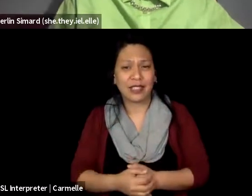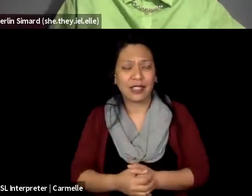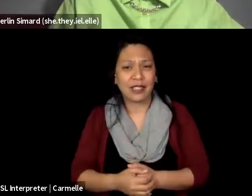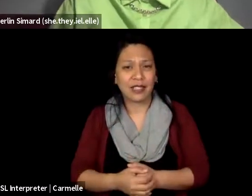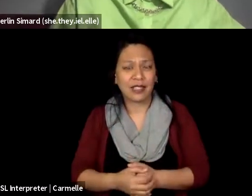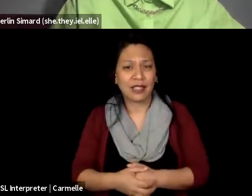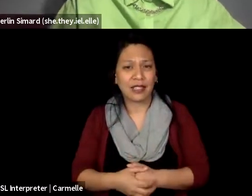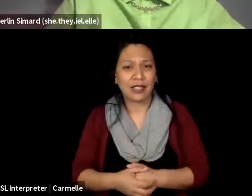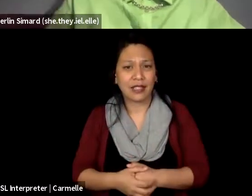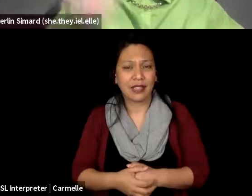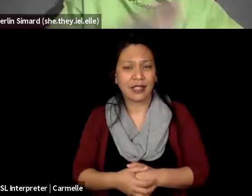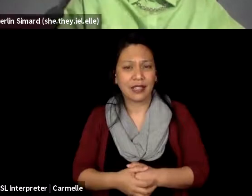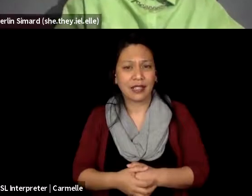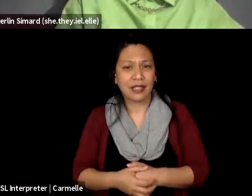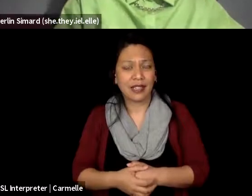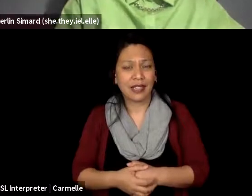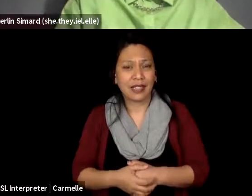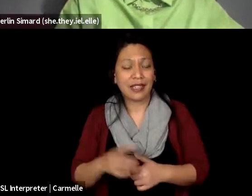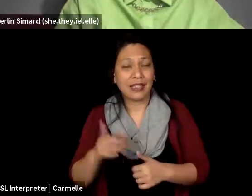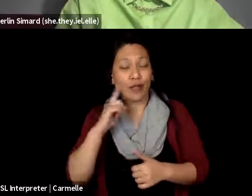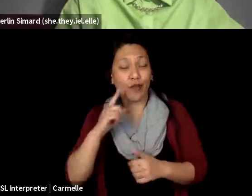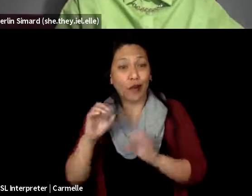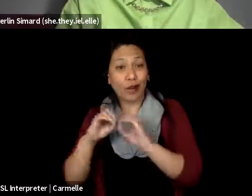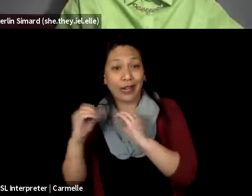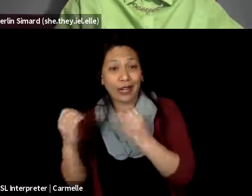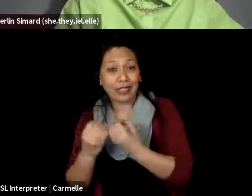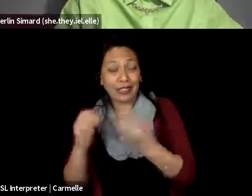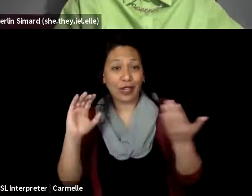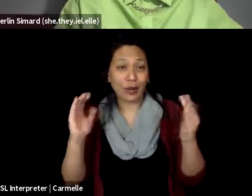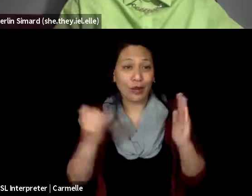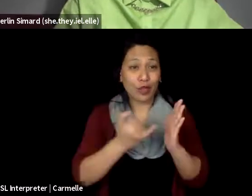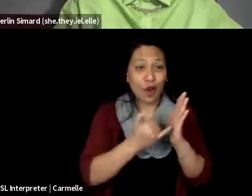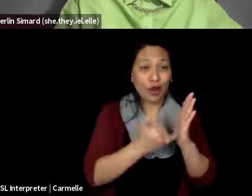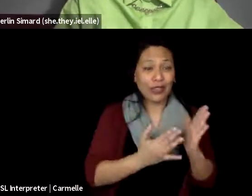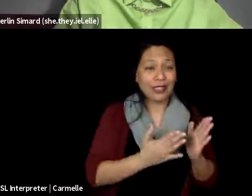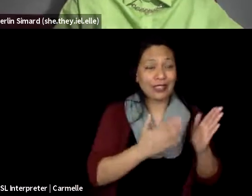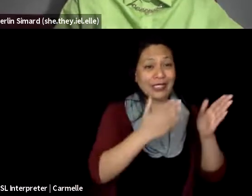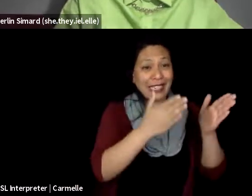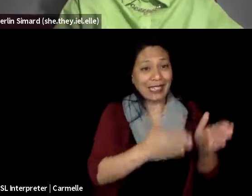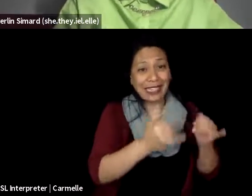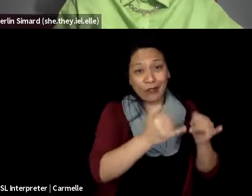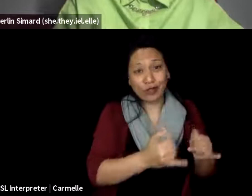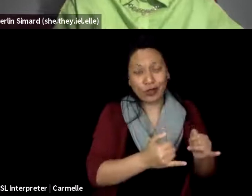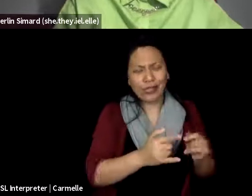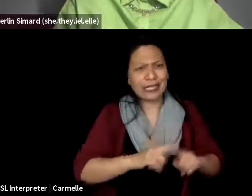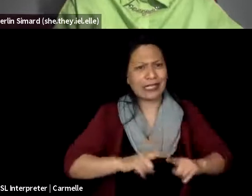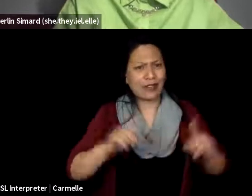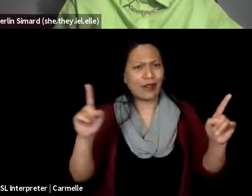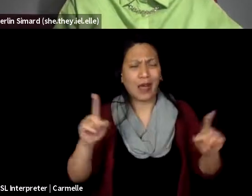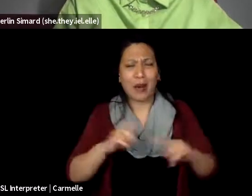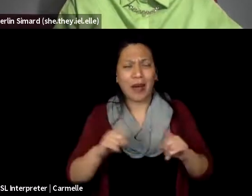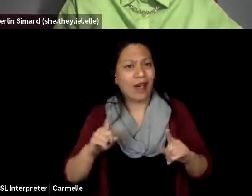like, I think it's different from an organization to an artist, but it's like, because artists have really been like messed over